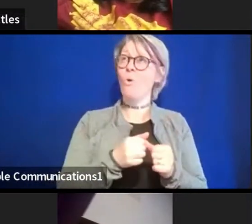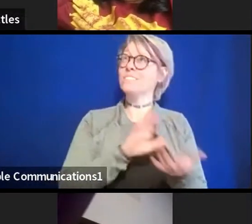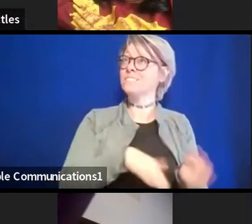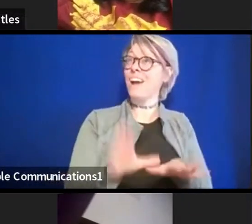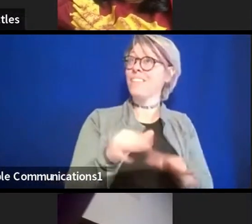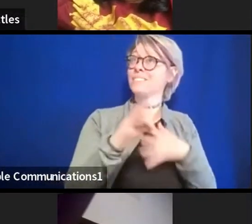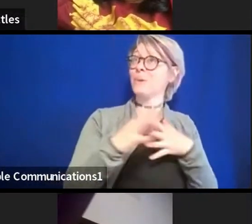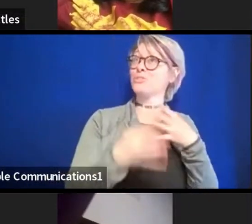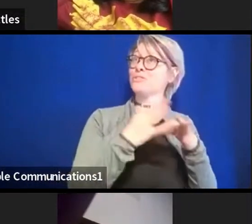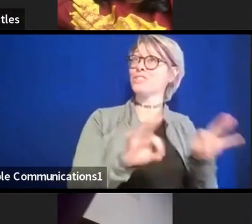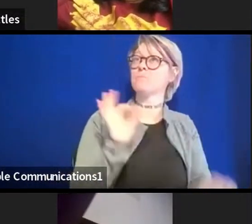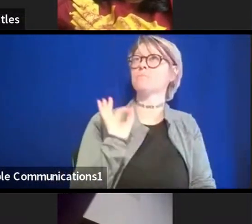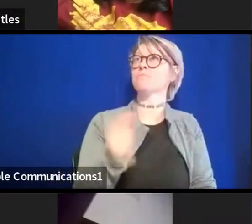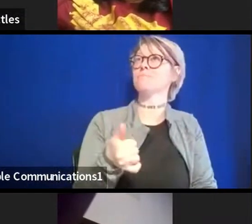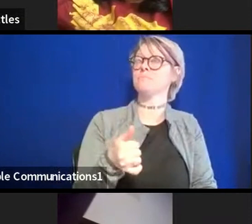be?